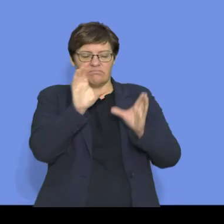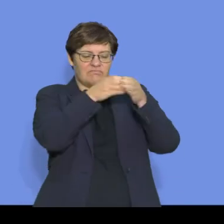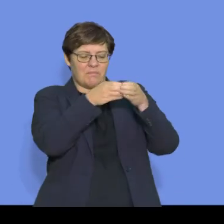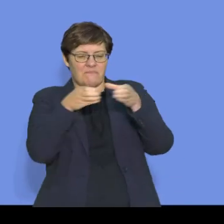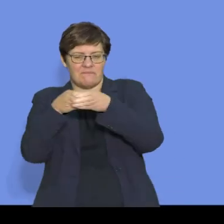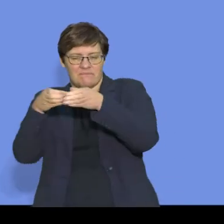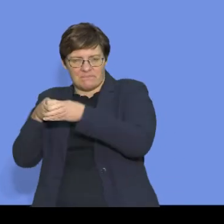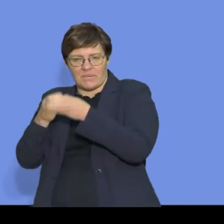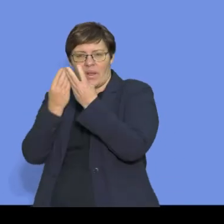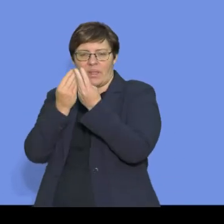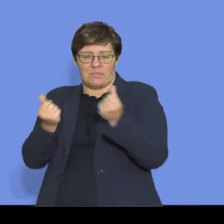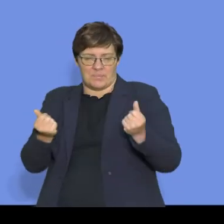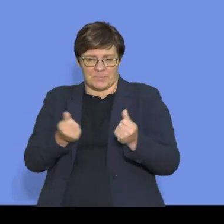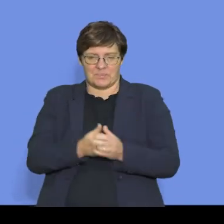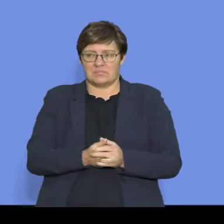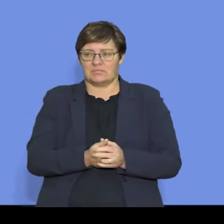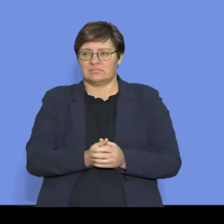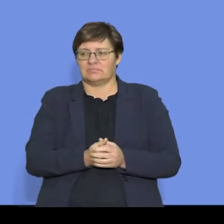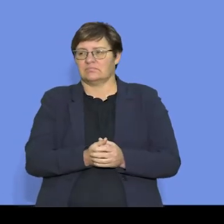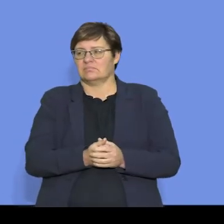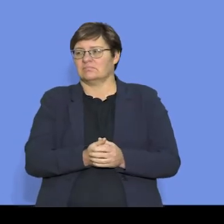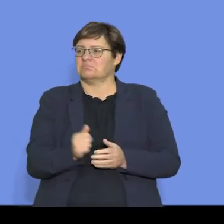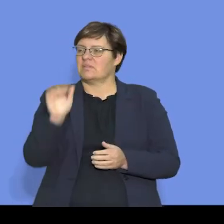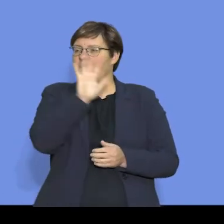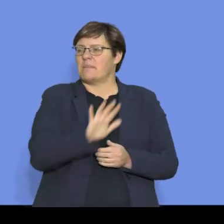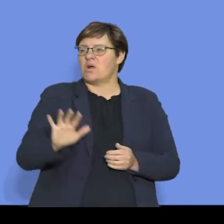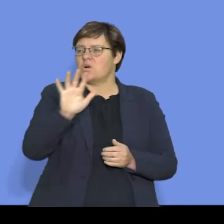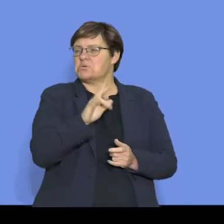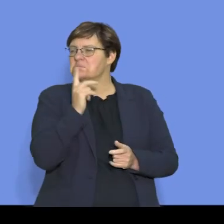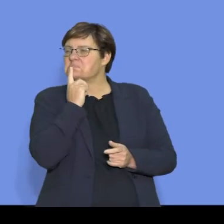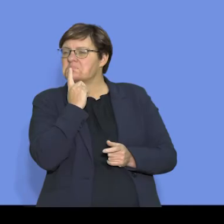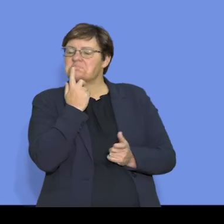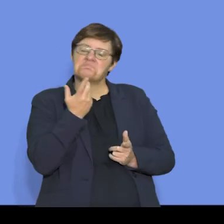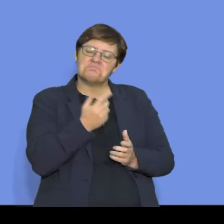different families disappeared, and that is about